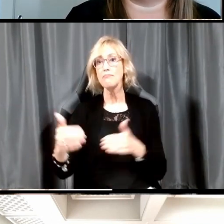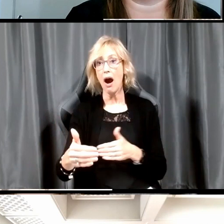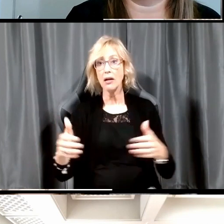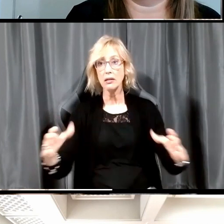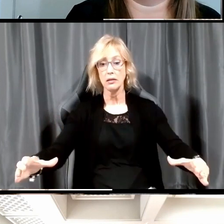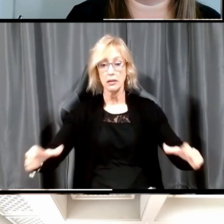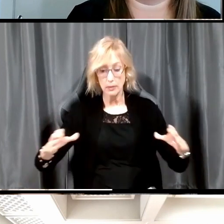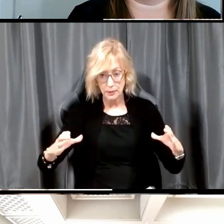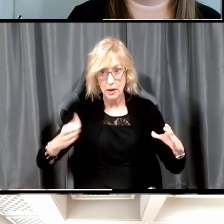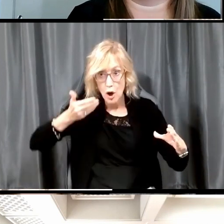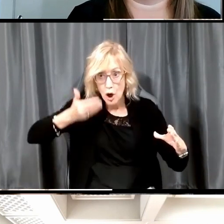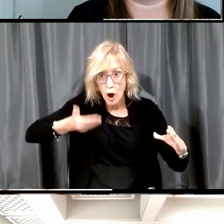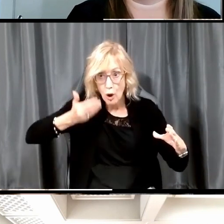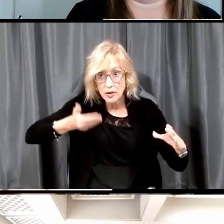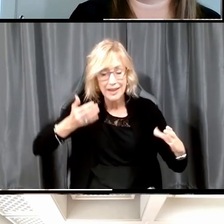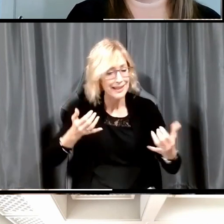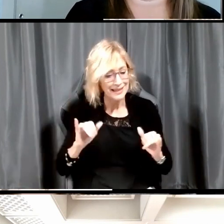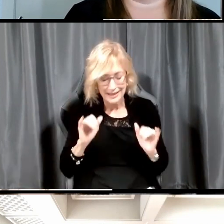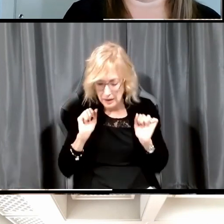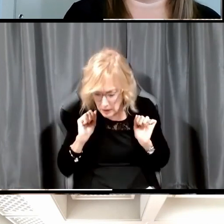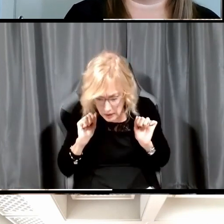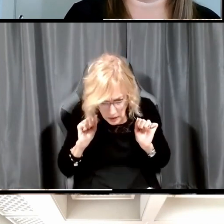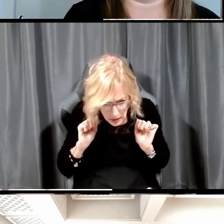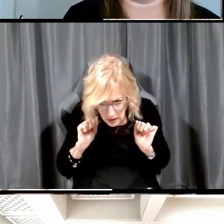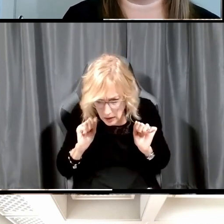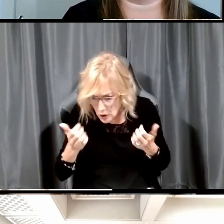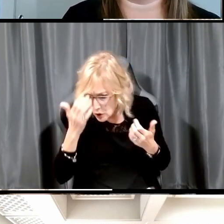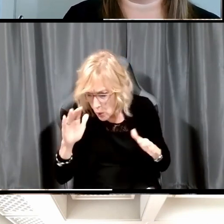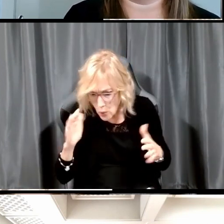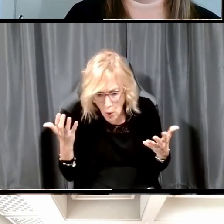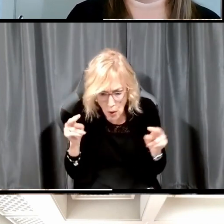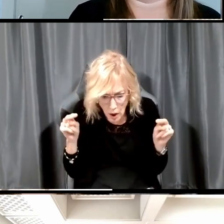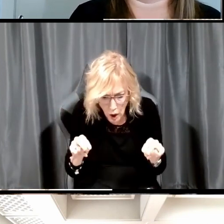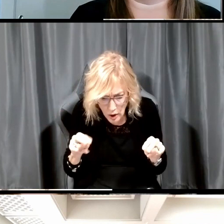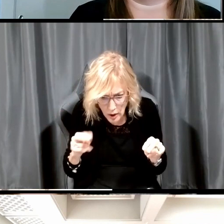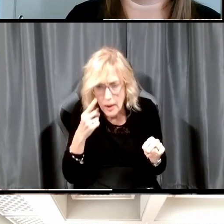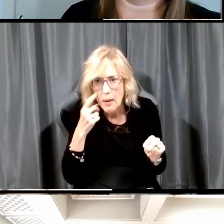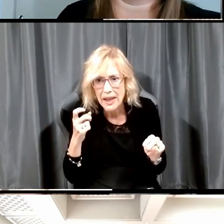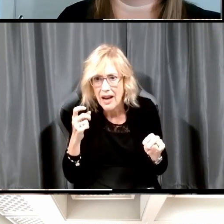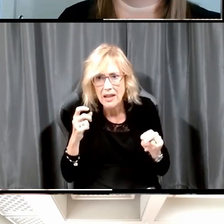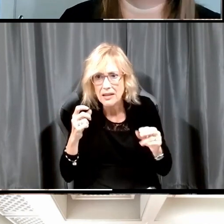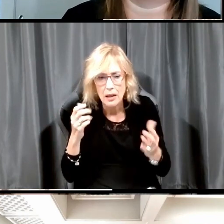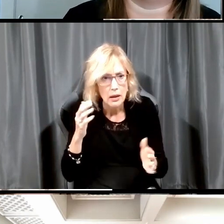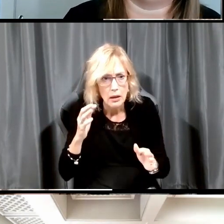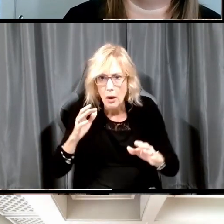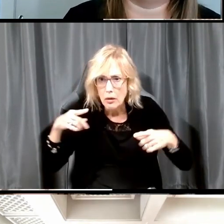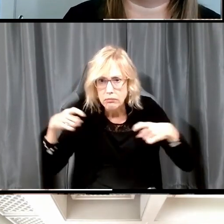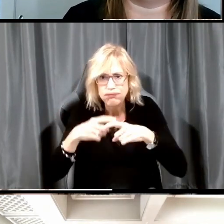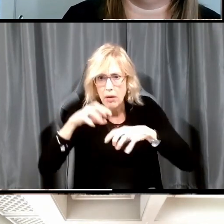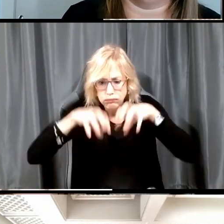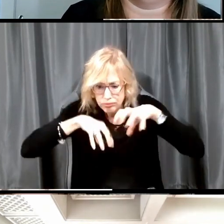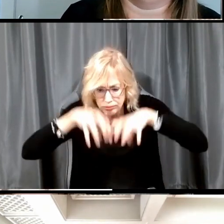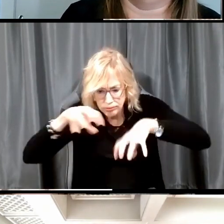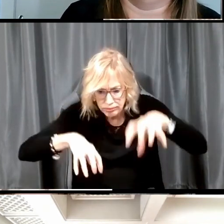to their face, they're still not grasping what it is that they're looking at, simply because the array, the visual complexity.